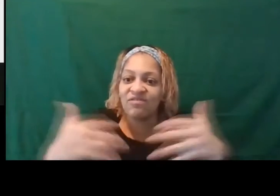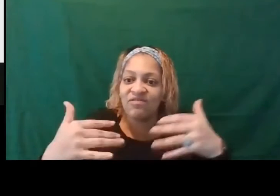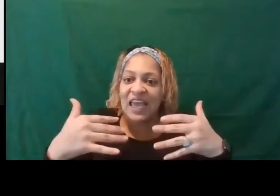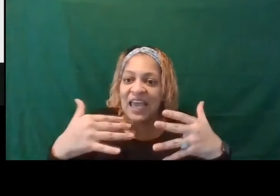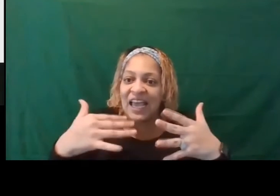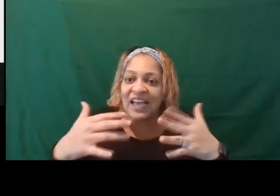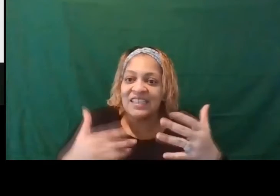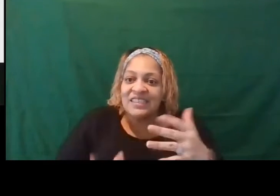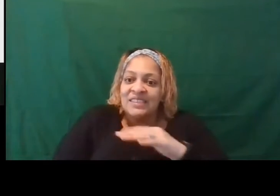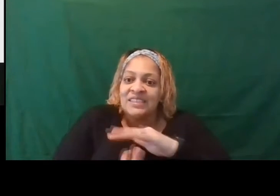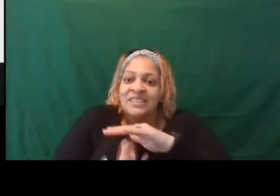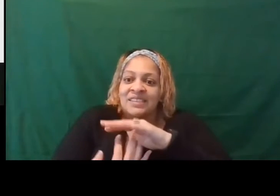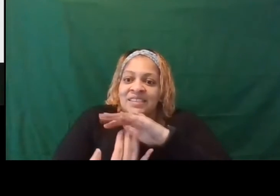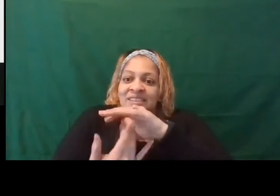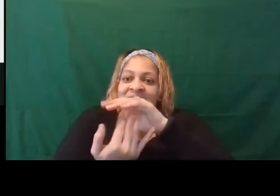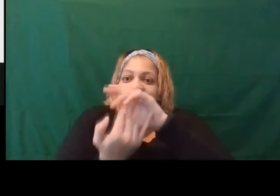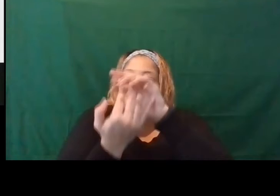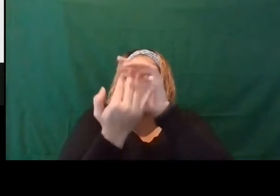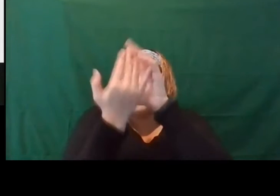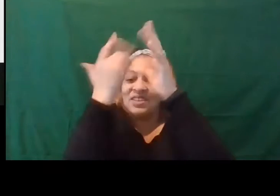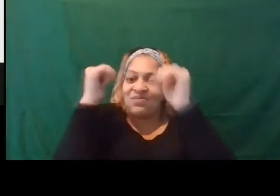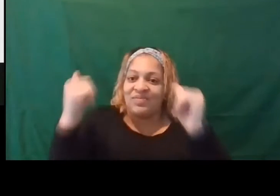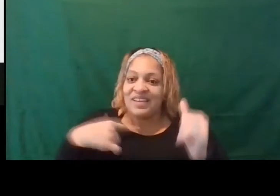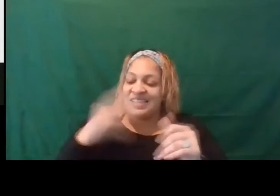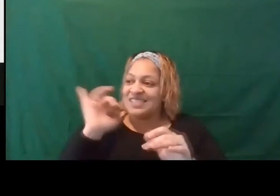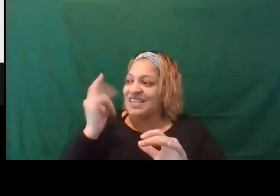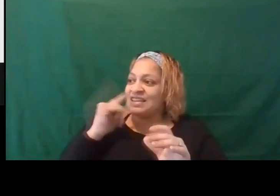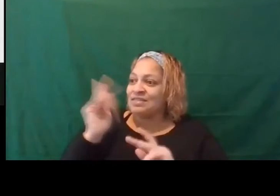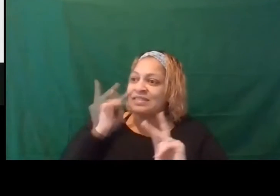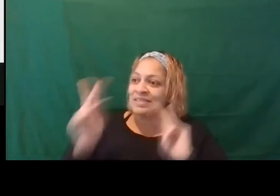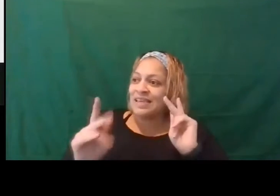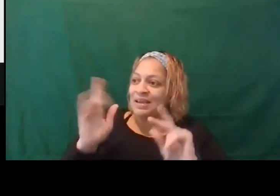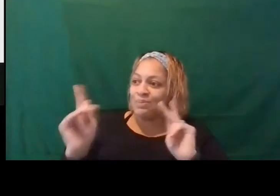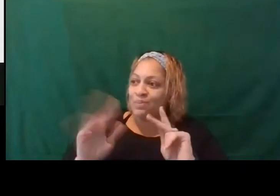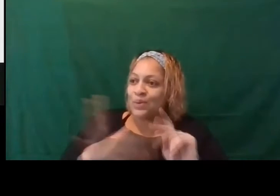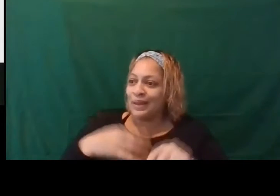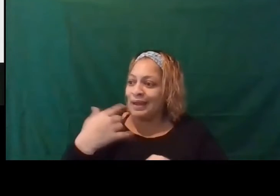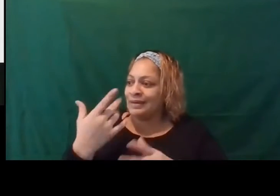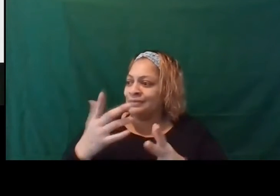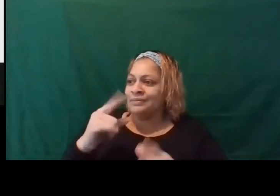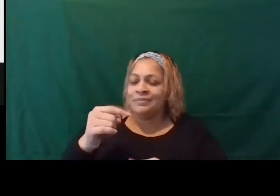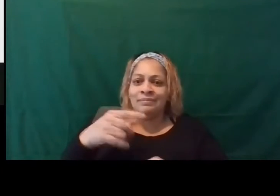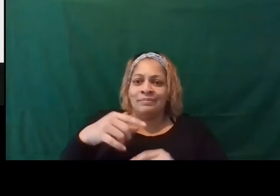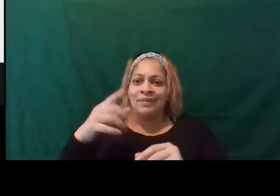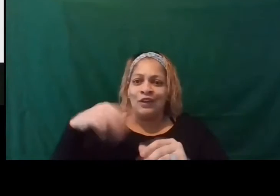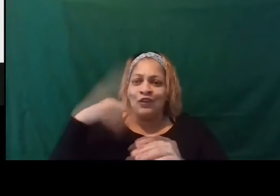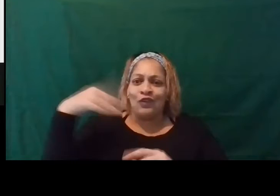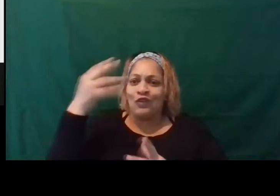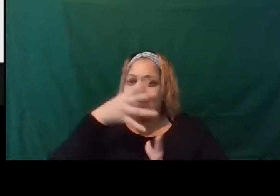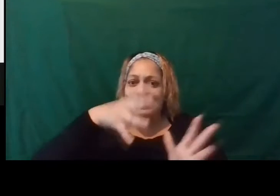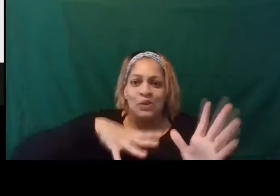fearfulness rises up. It's like watching The Exorcist and you see the priest facing the possessed woman, child, and they're